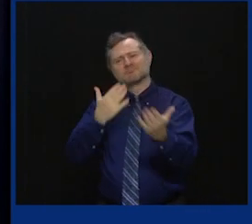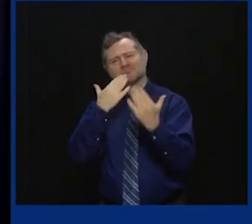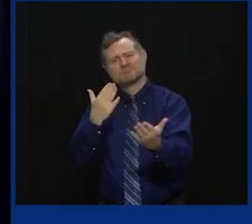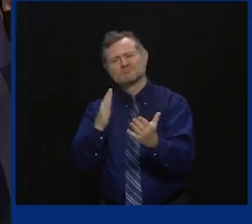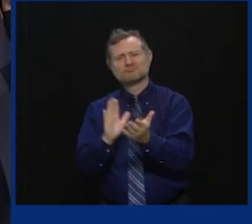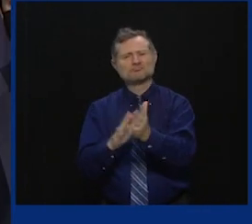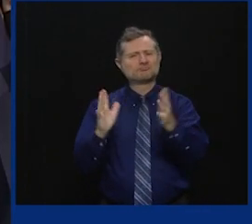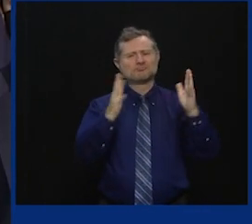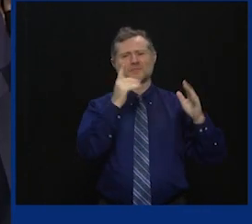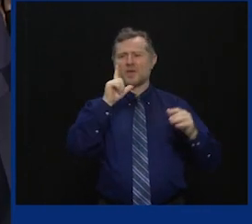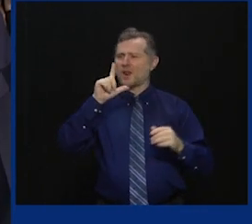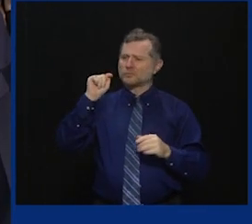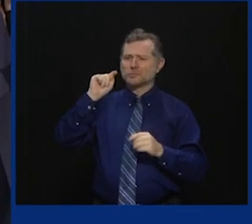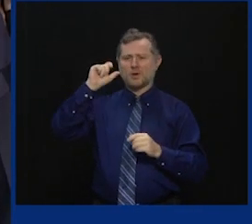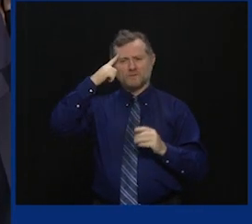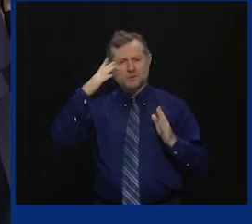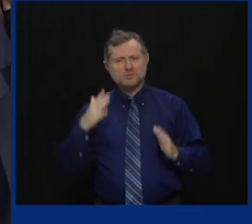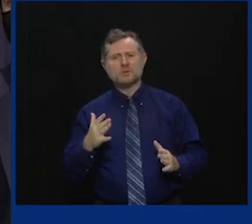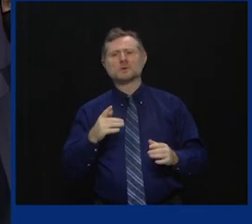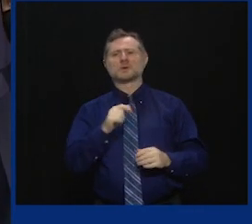assembly member who worked so hard on this.